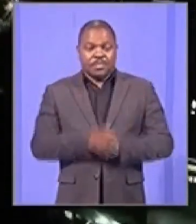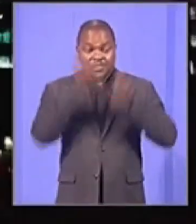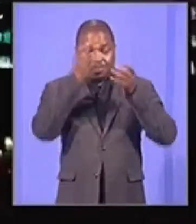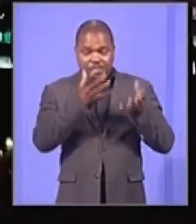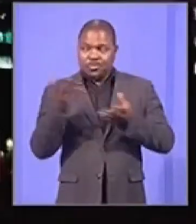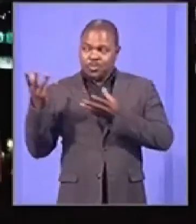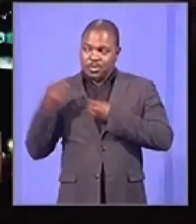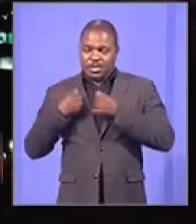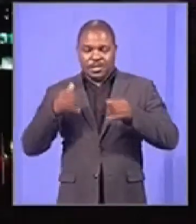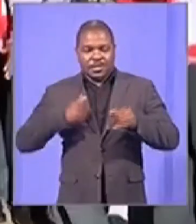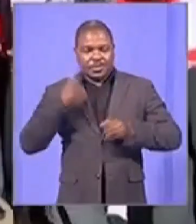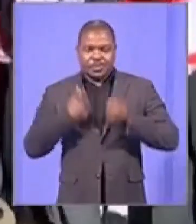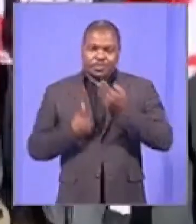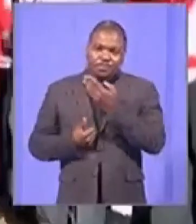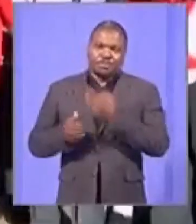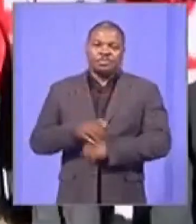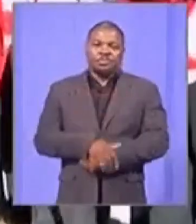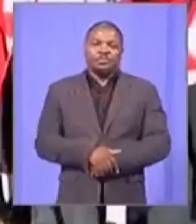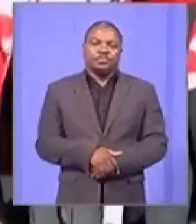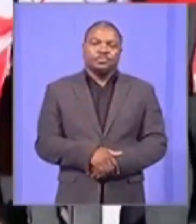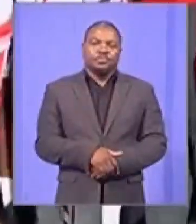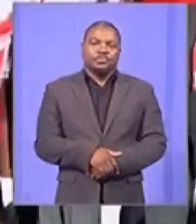mmogo ka tshedimosetso.